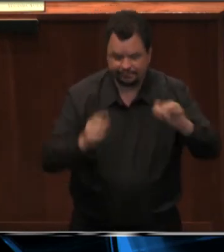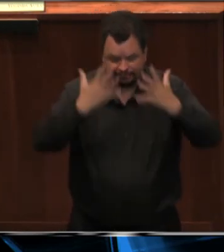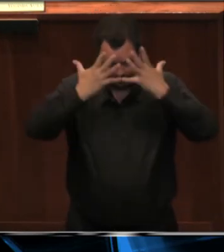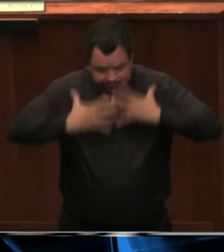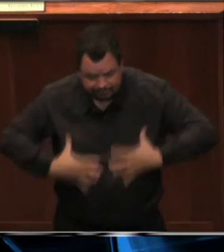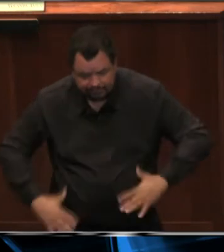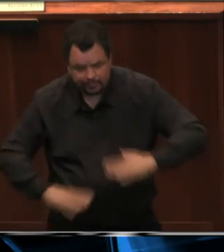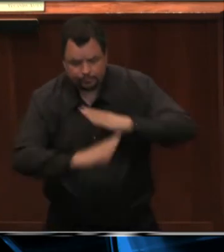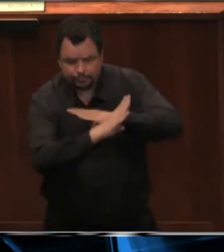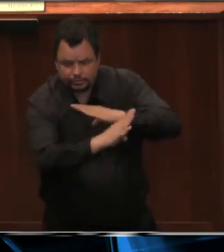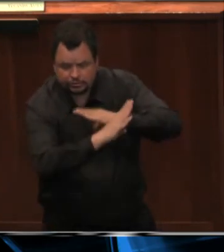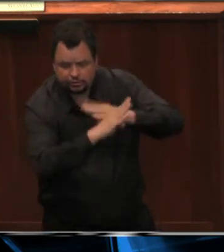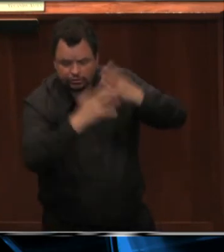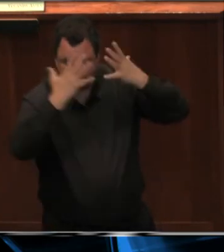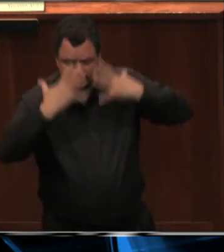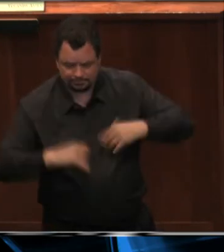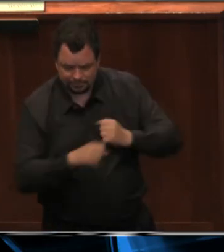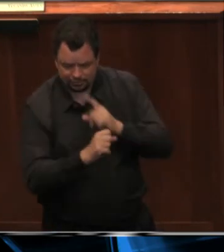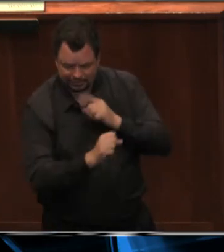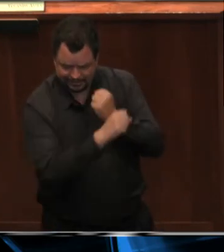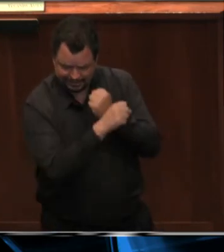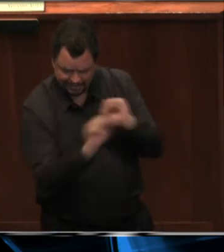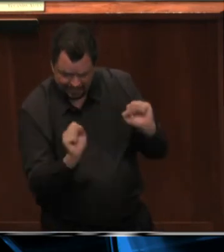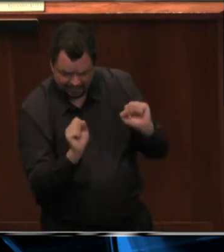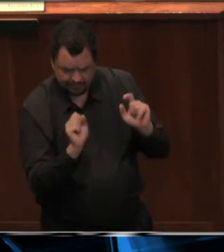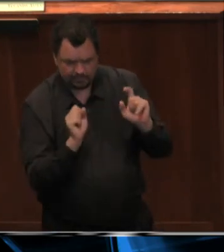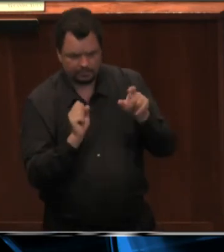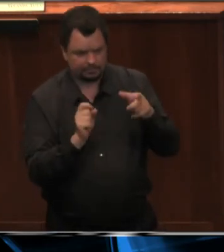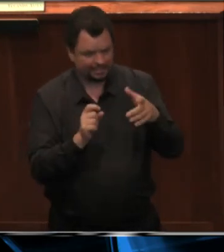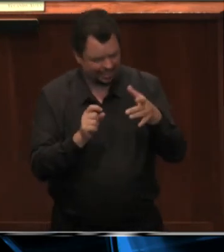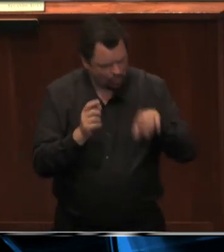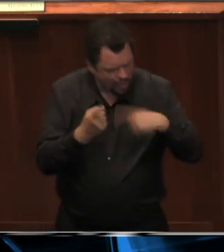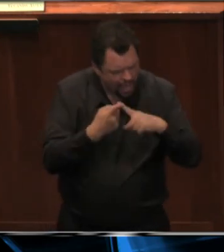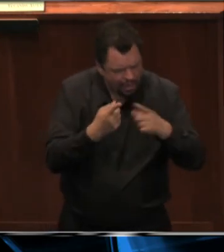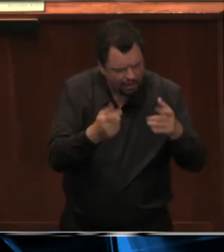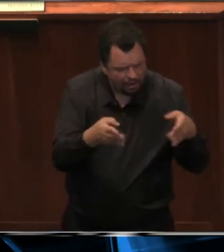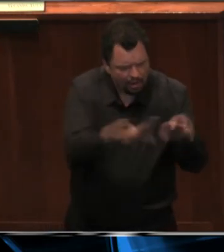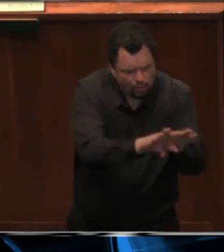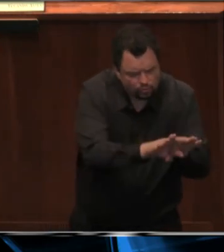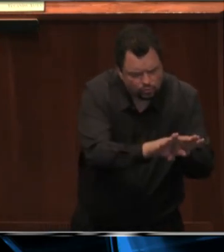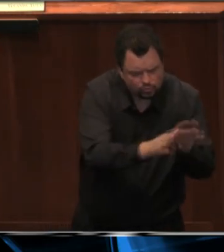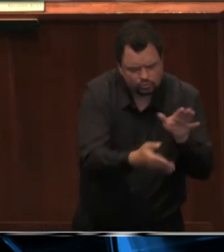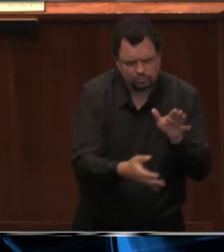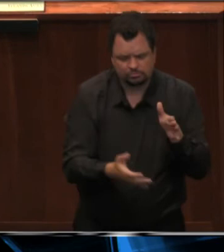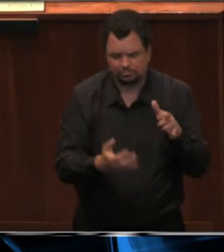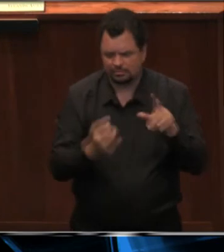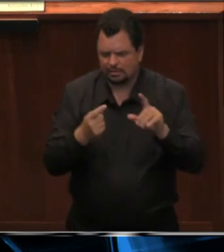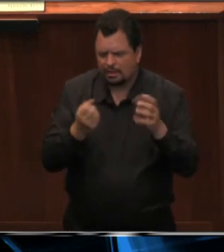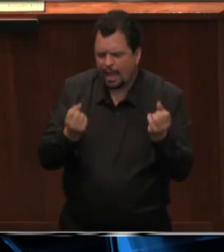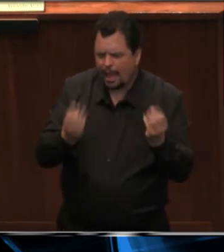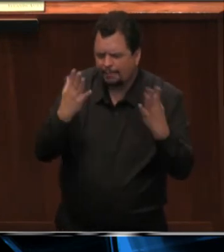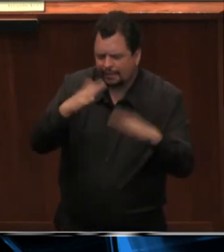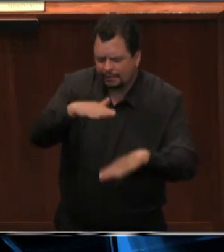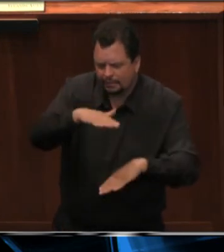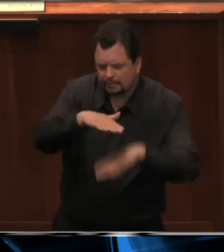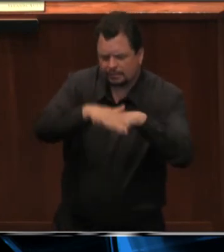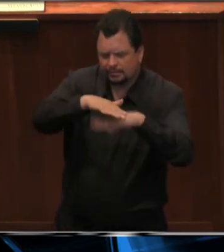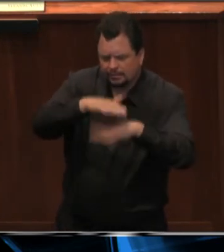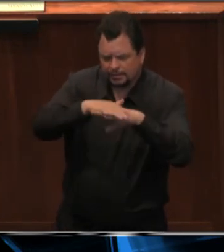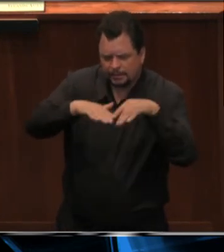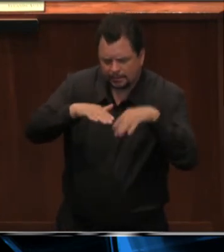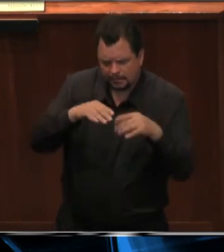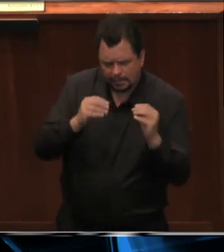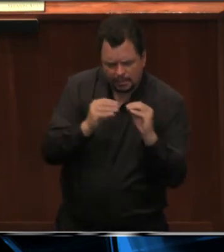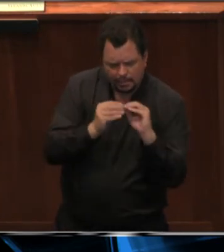closing in-person learning, and required maximum number of students per square feet in classrooms. Free testing